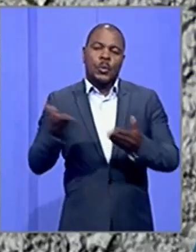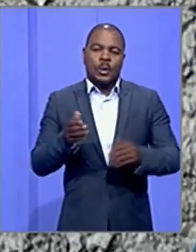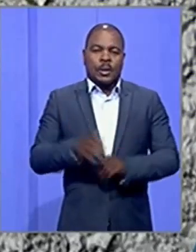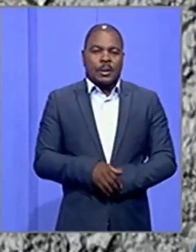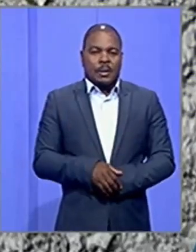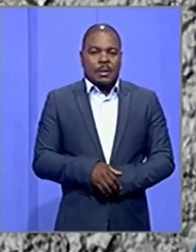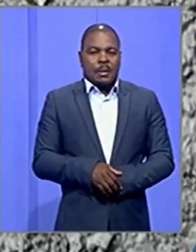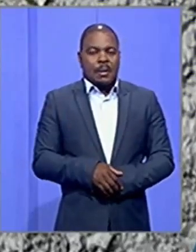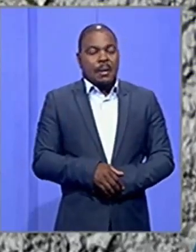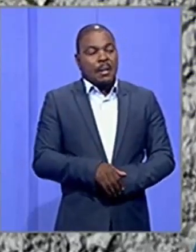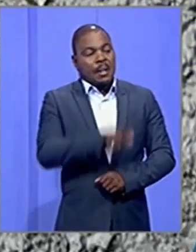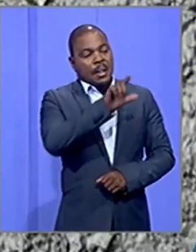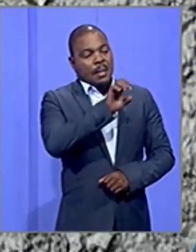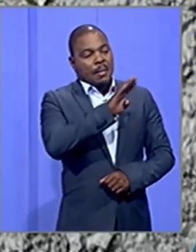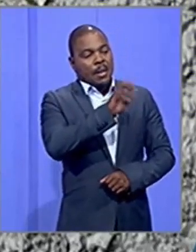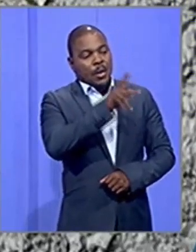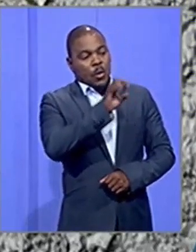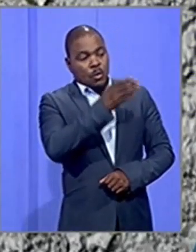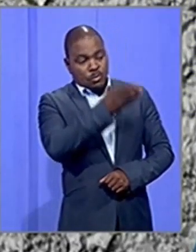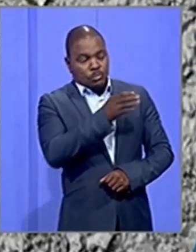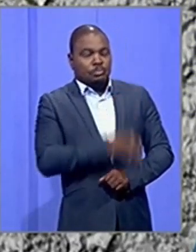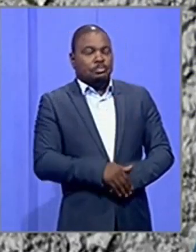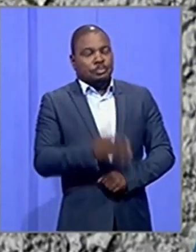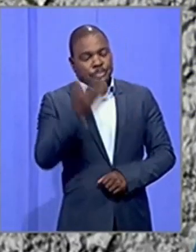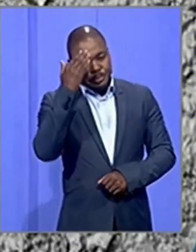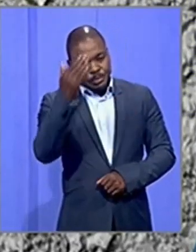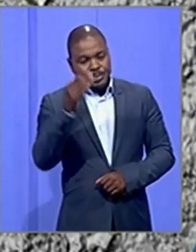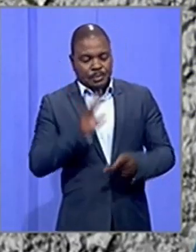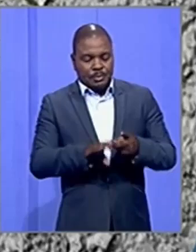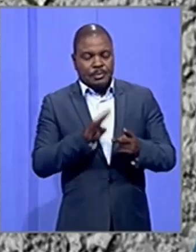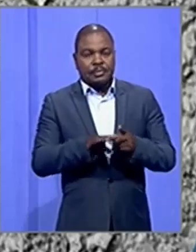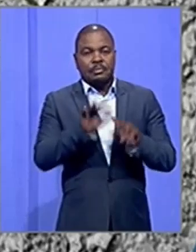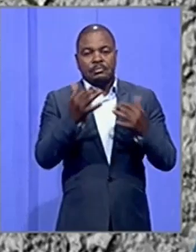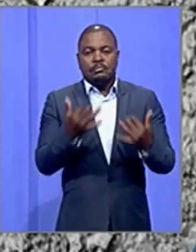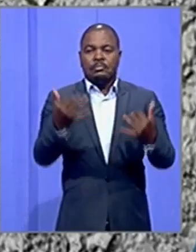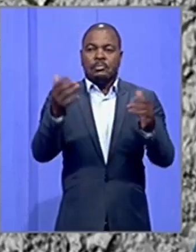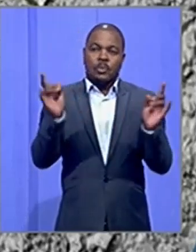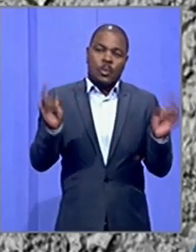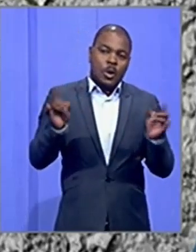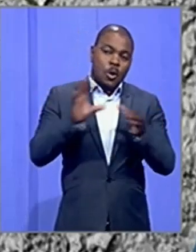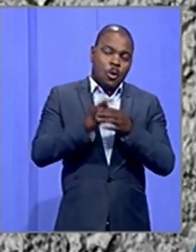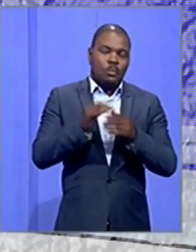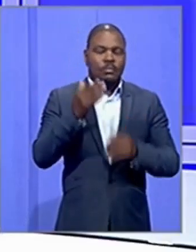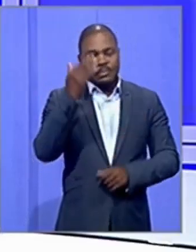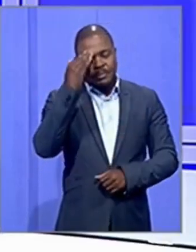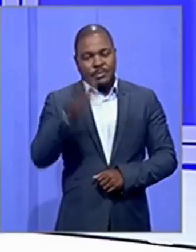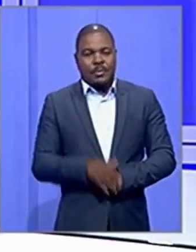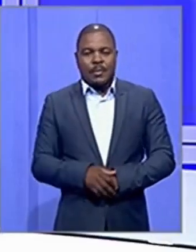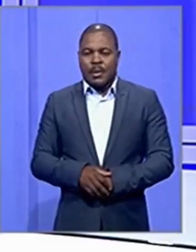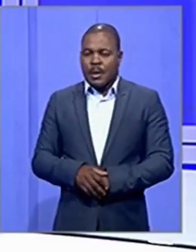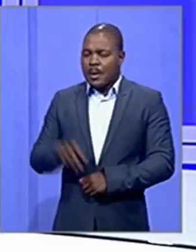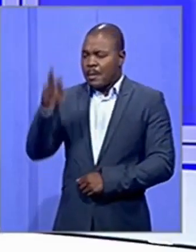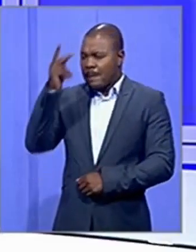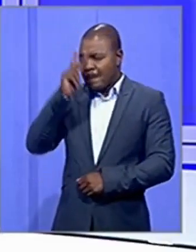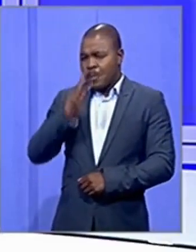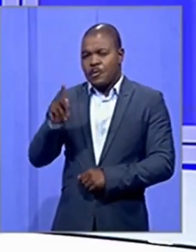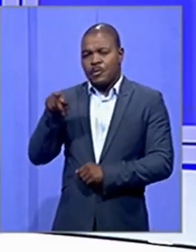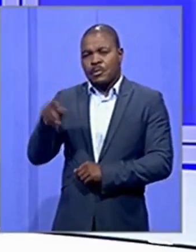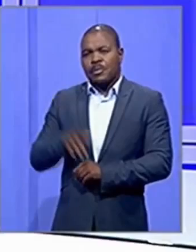mongadi lebeko e re ke monyetla ona ke dumedise le bamamedi bohle. Prof, maikutlo a fapane